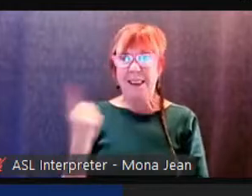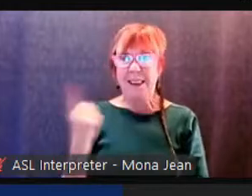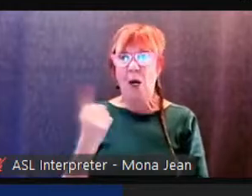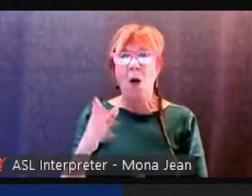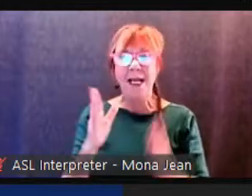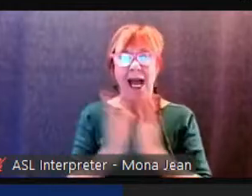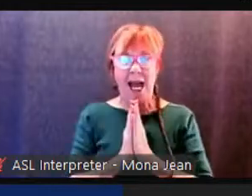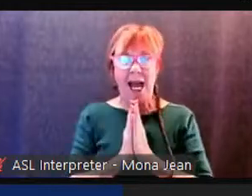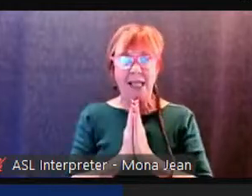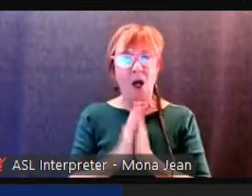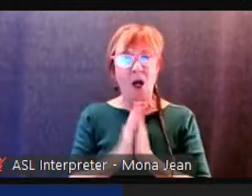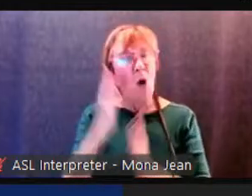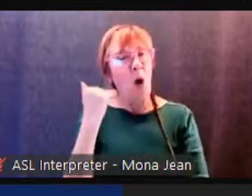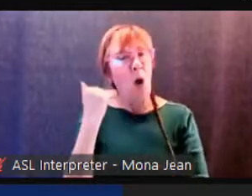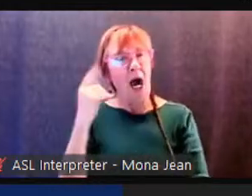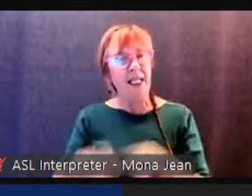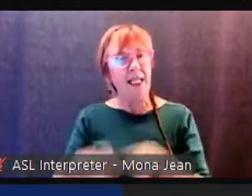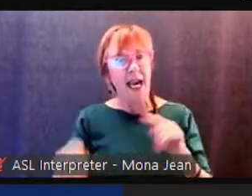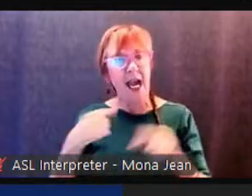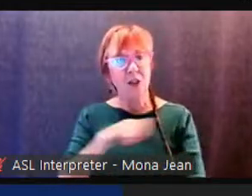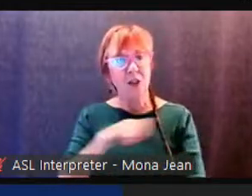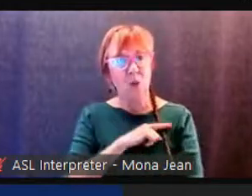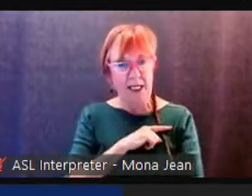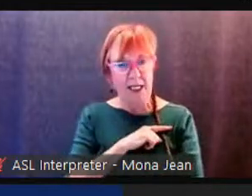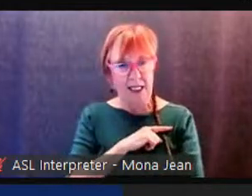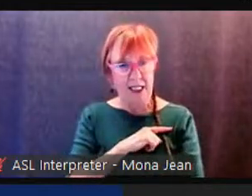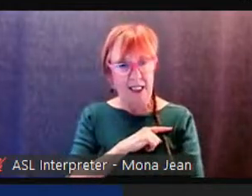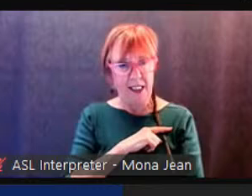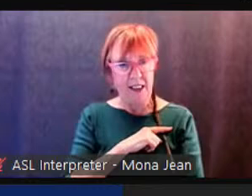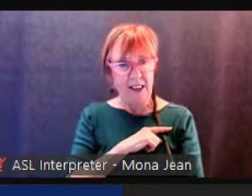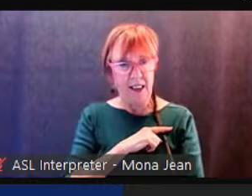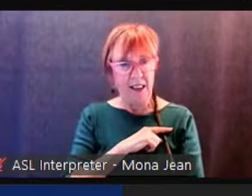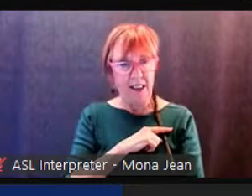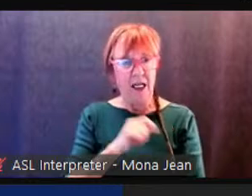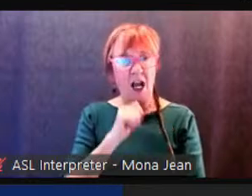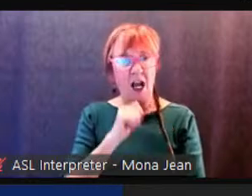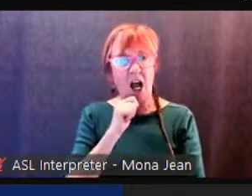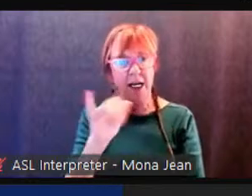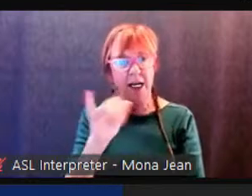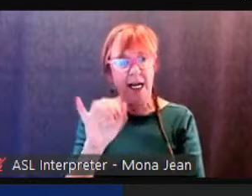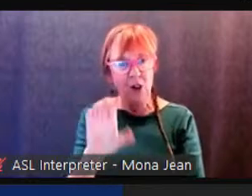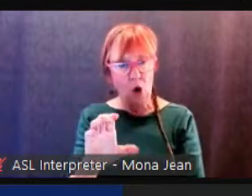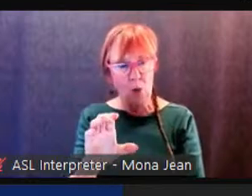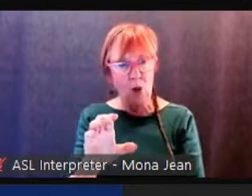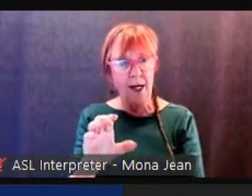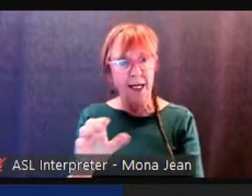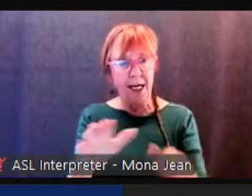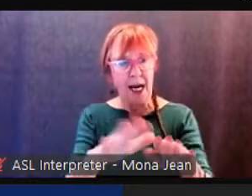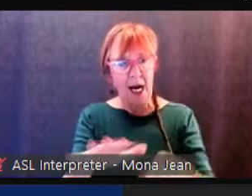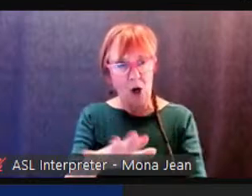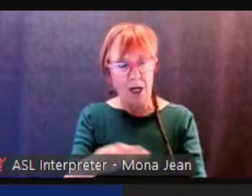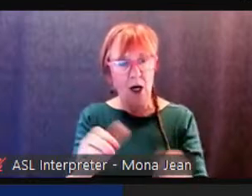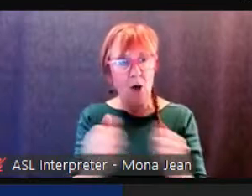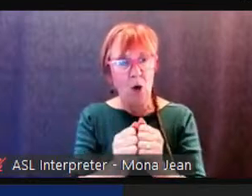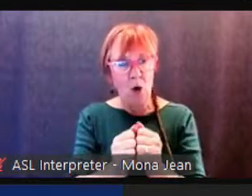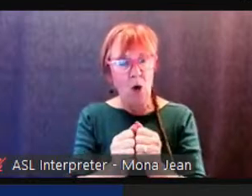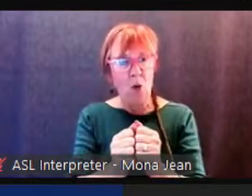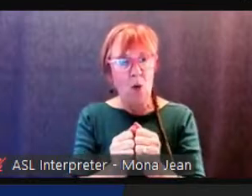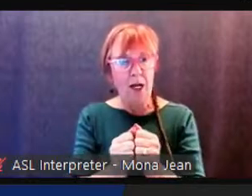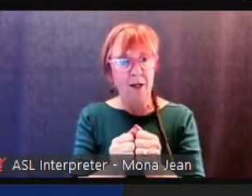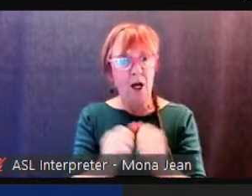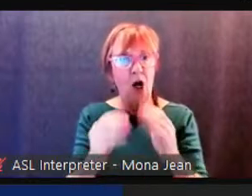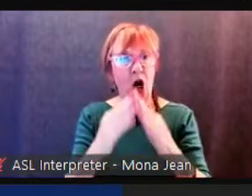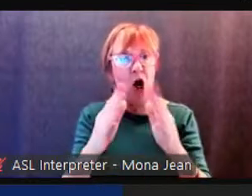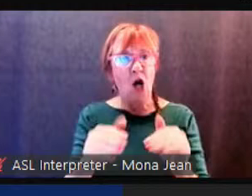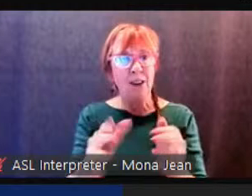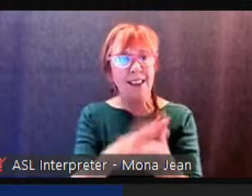asking, why can't we in unincorporated areas with destroyed homes get sewers as part of our